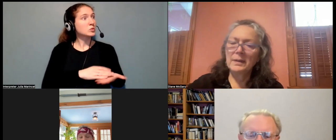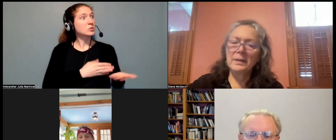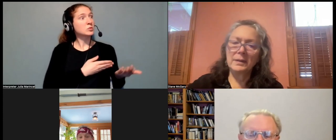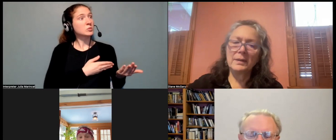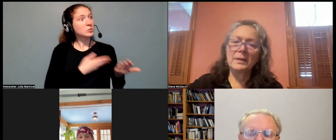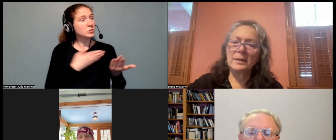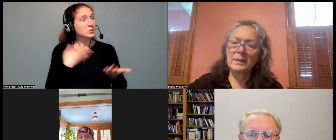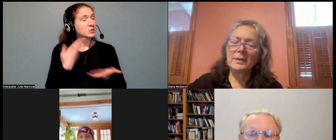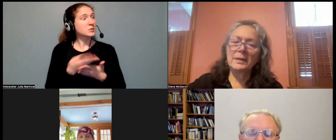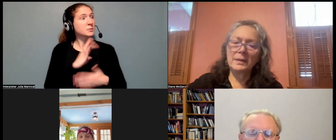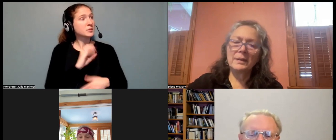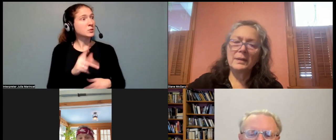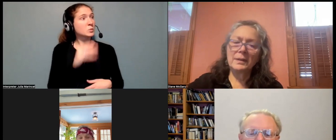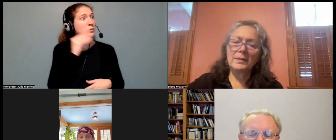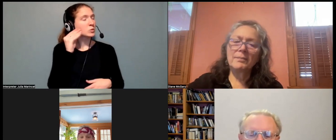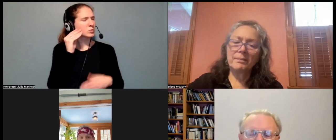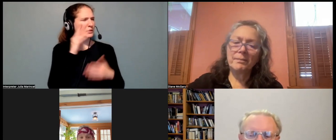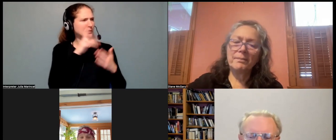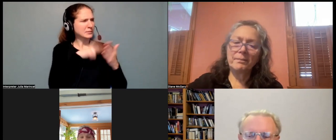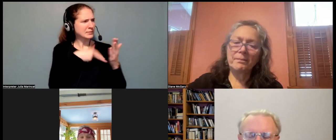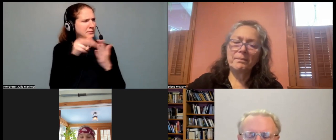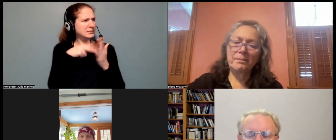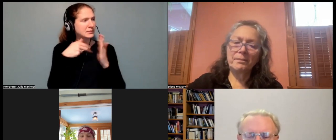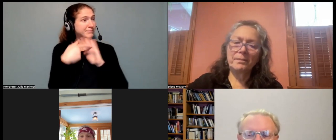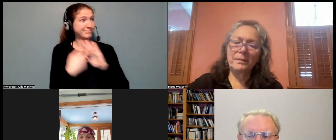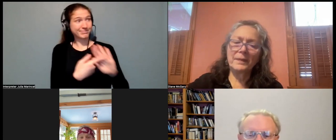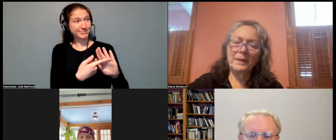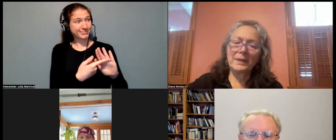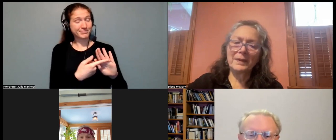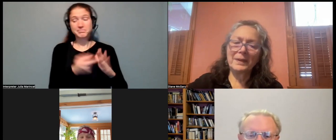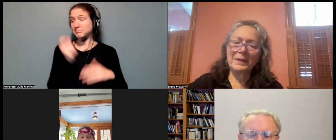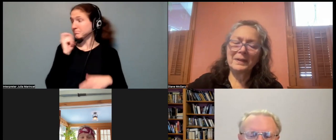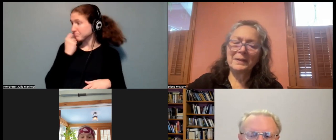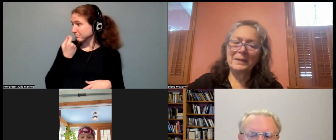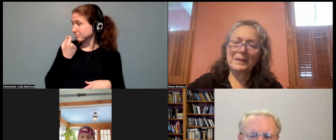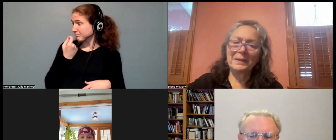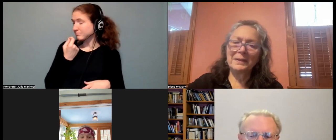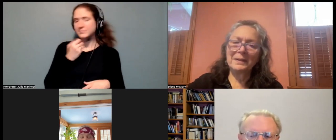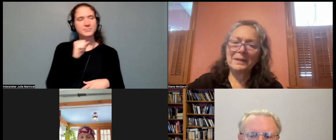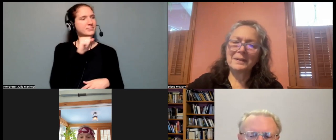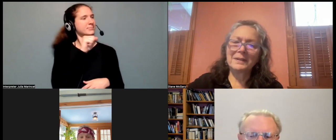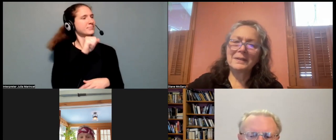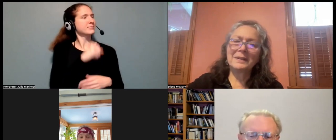something, compose a composition. Cool. Wow. Yeah.